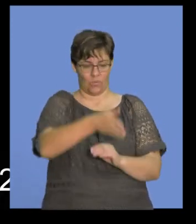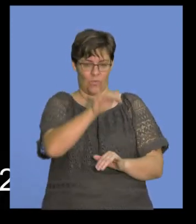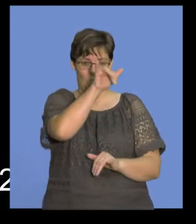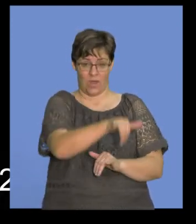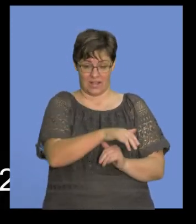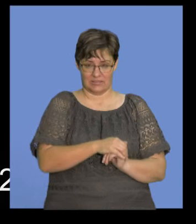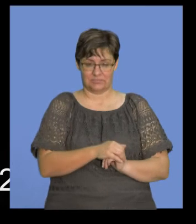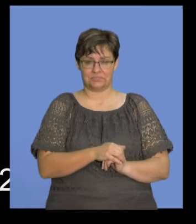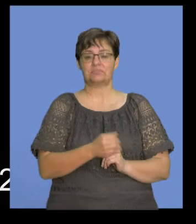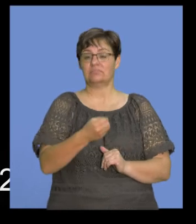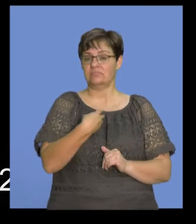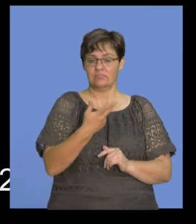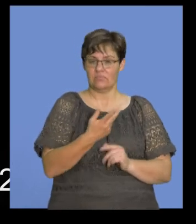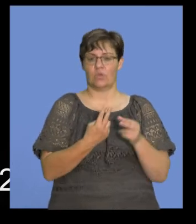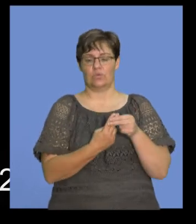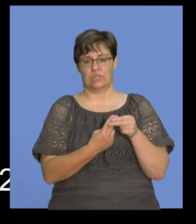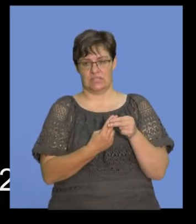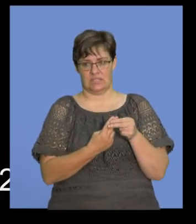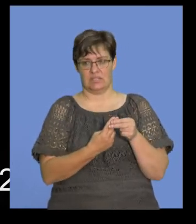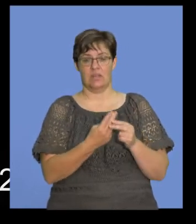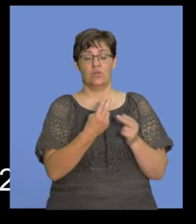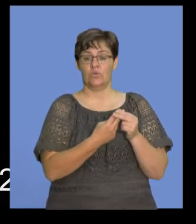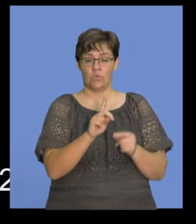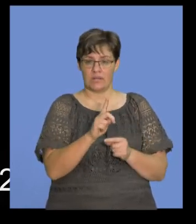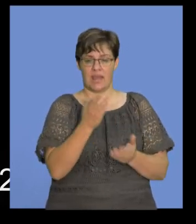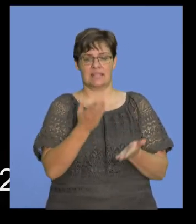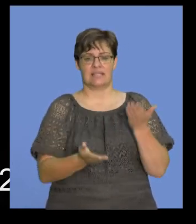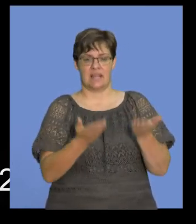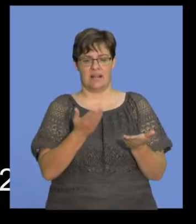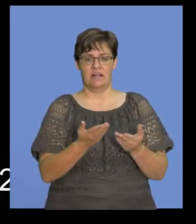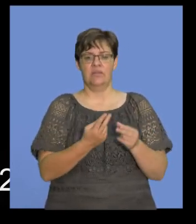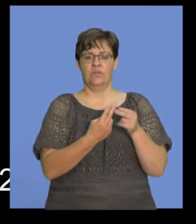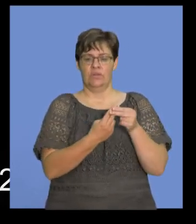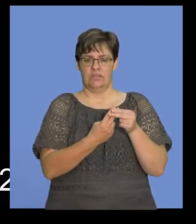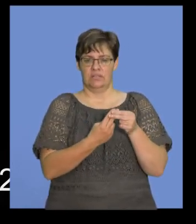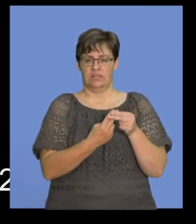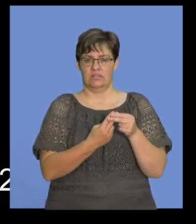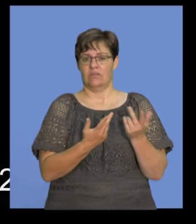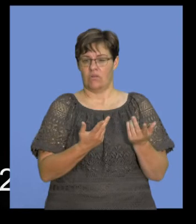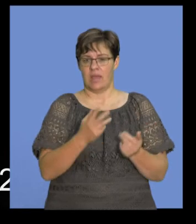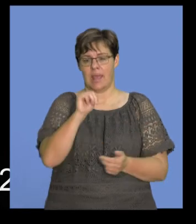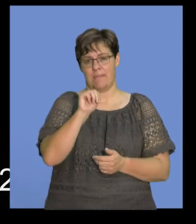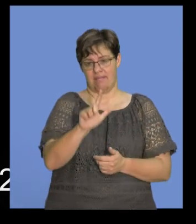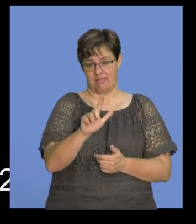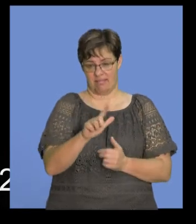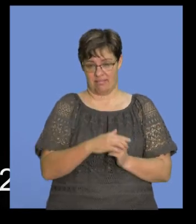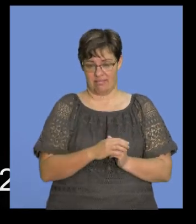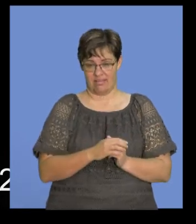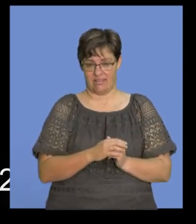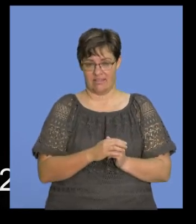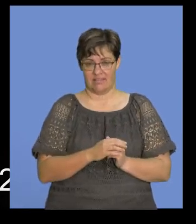y-axis, and in this time it's given to us in units, and these units are in a scale of units per